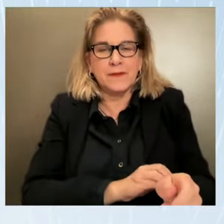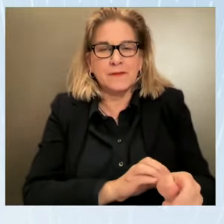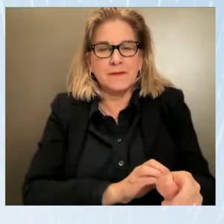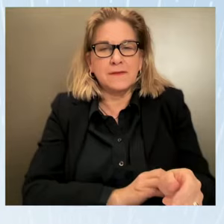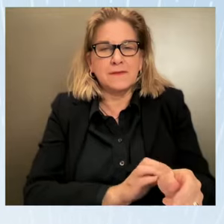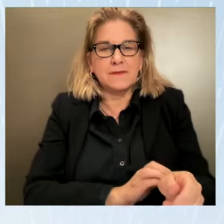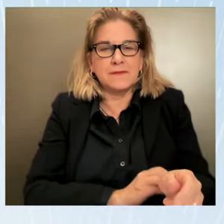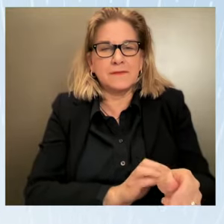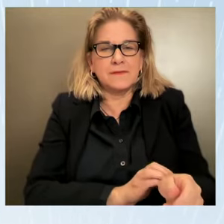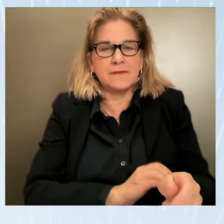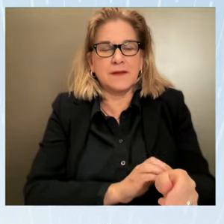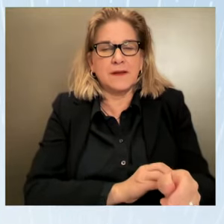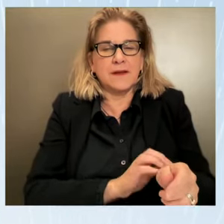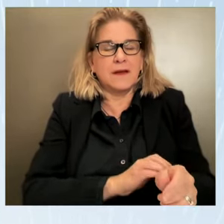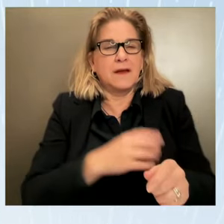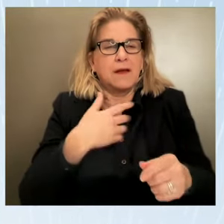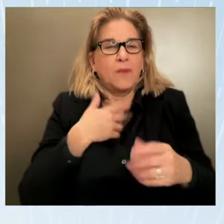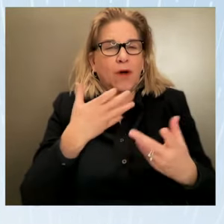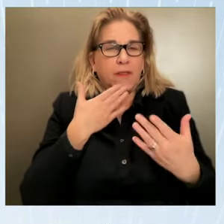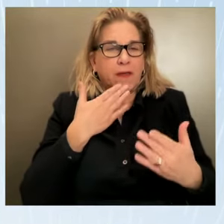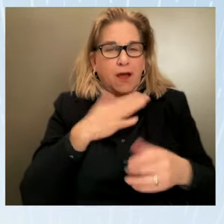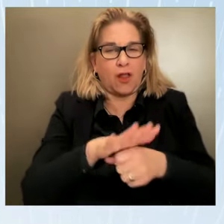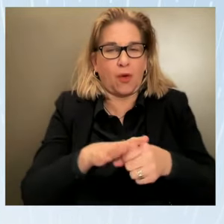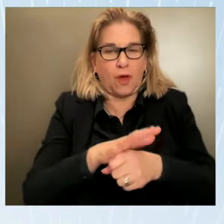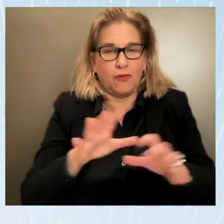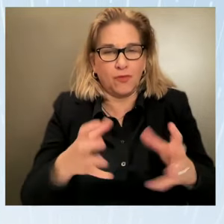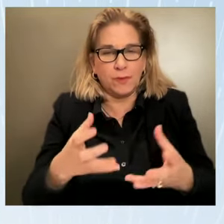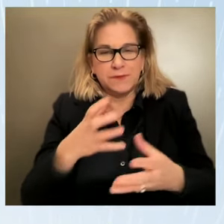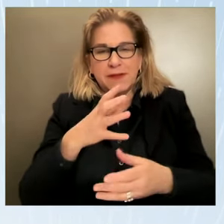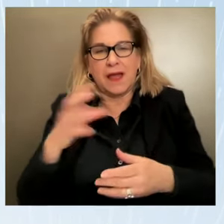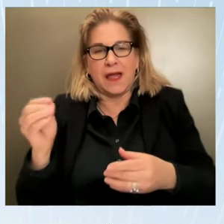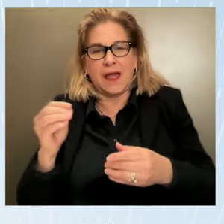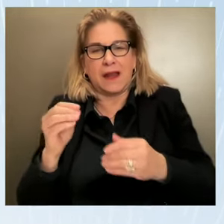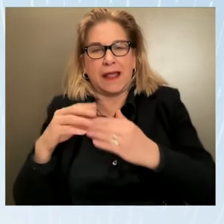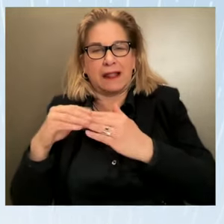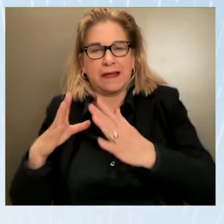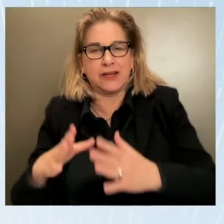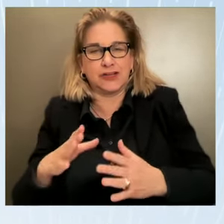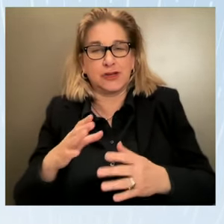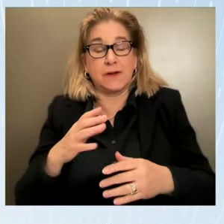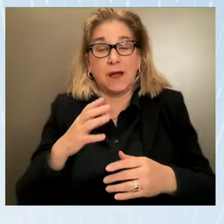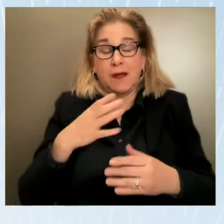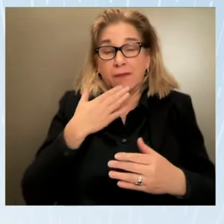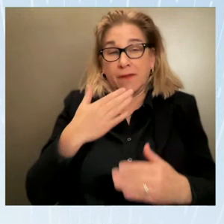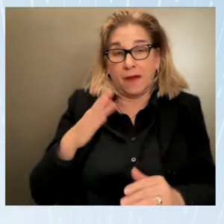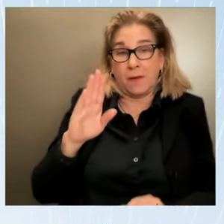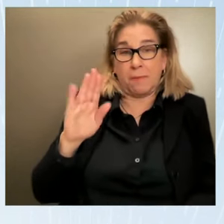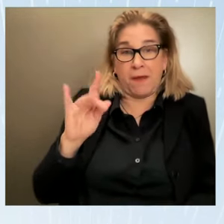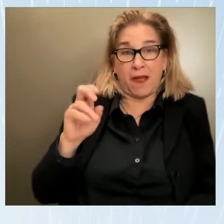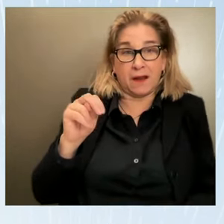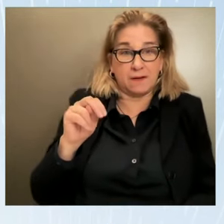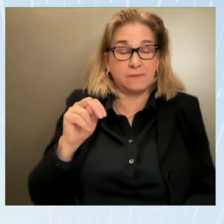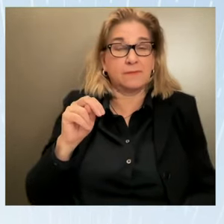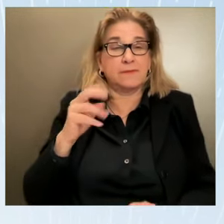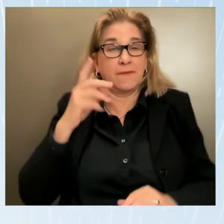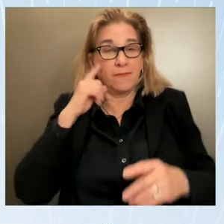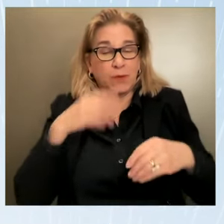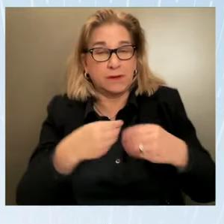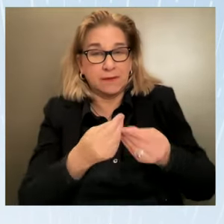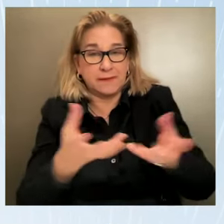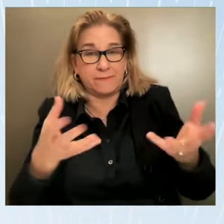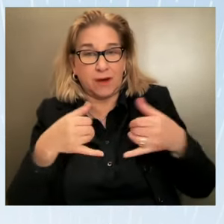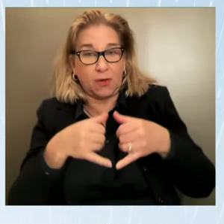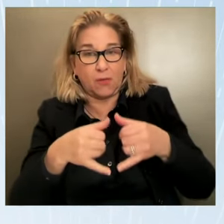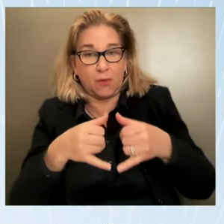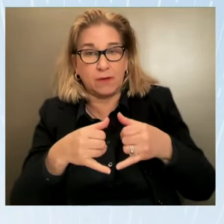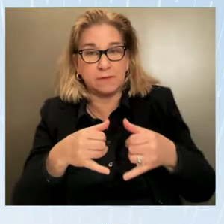award recipients. On behalf of Secretary Yellen, it's an honor to discuss Treasury's work to combat human trafficking.